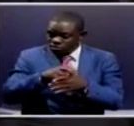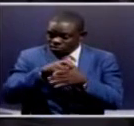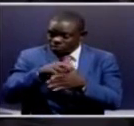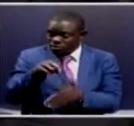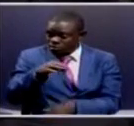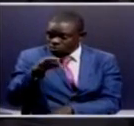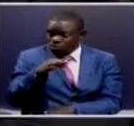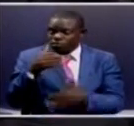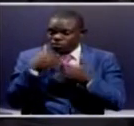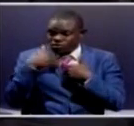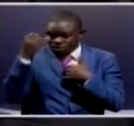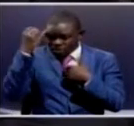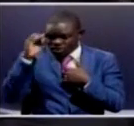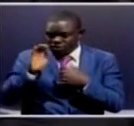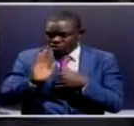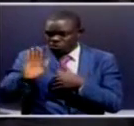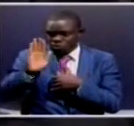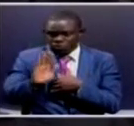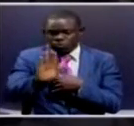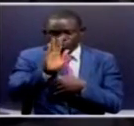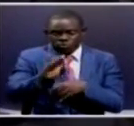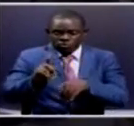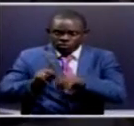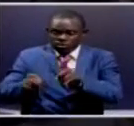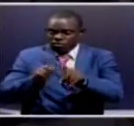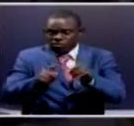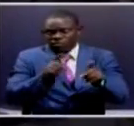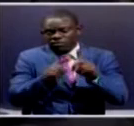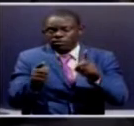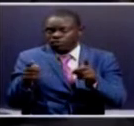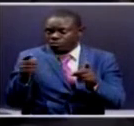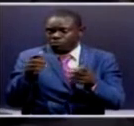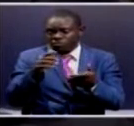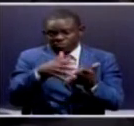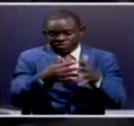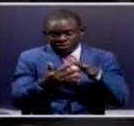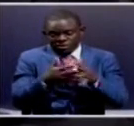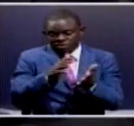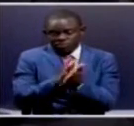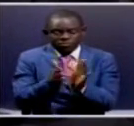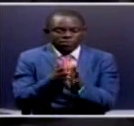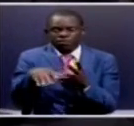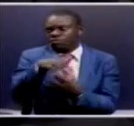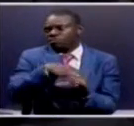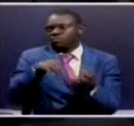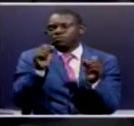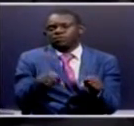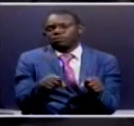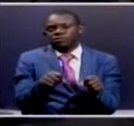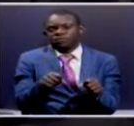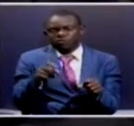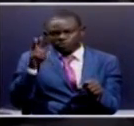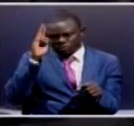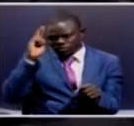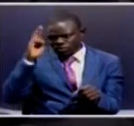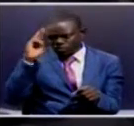chaos. Now, you recall the last time when I appeared on your program, we were dealing with